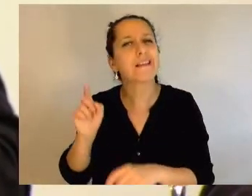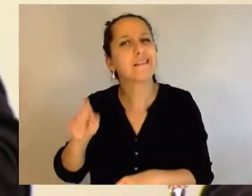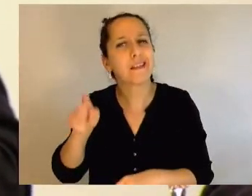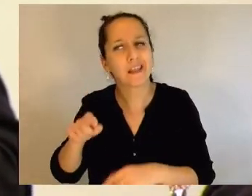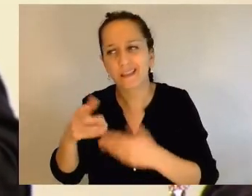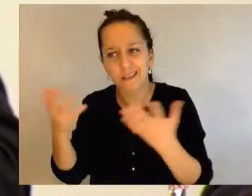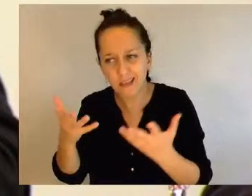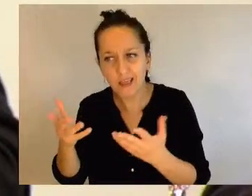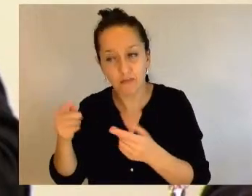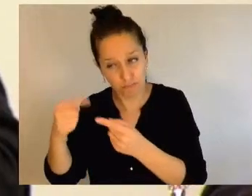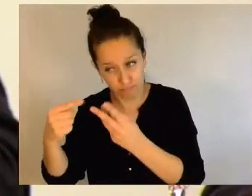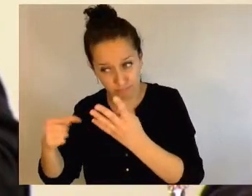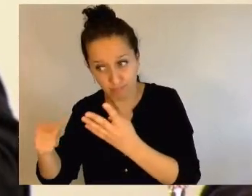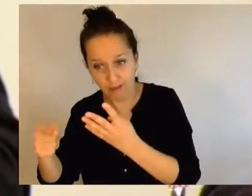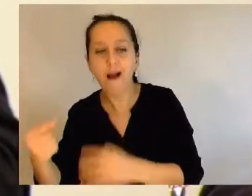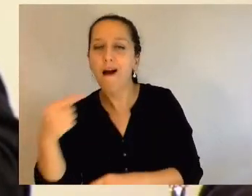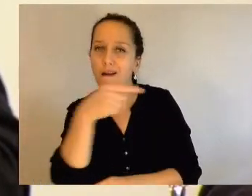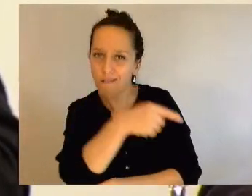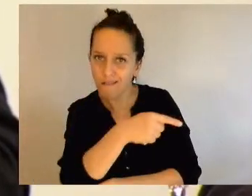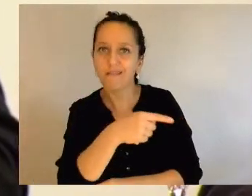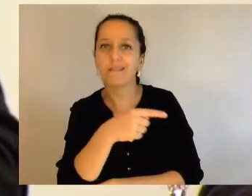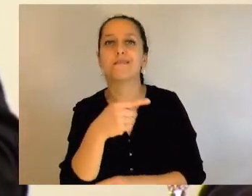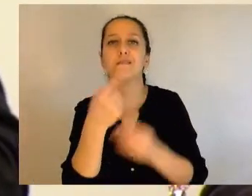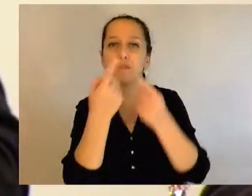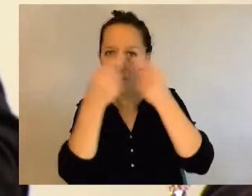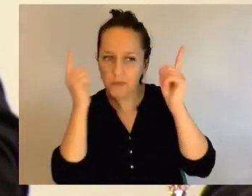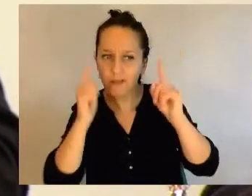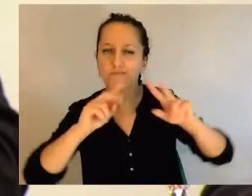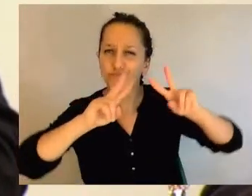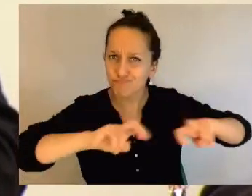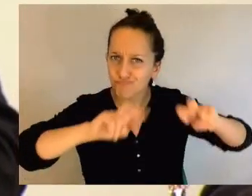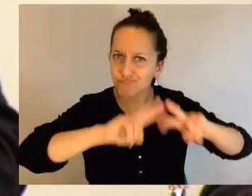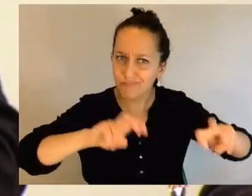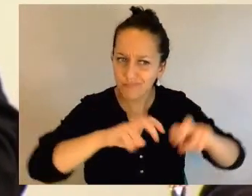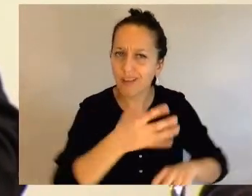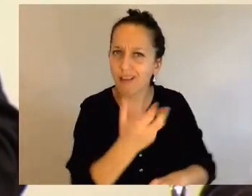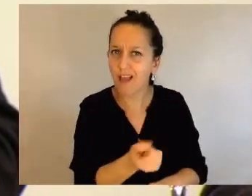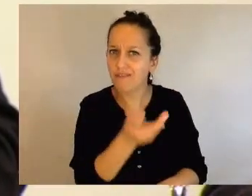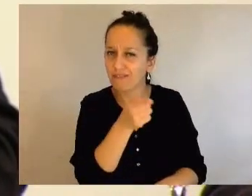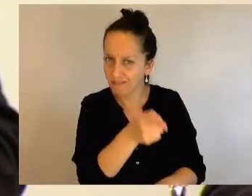supporting the side of the demand to the businesses